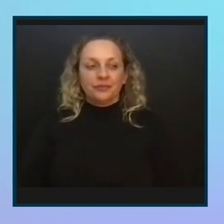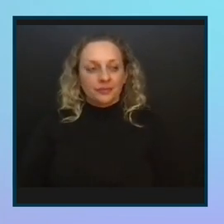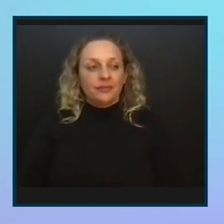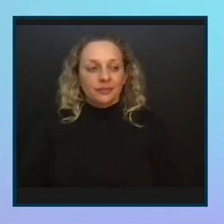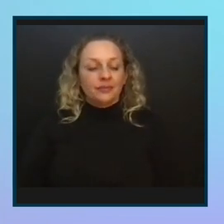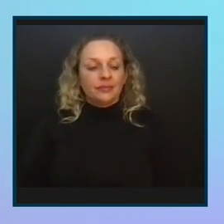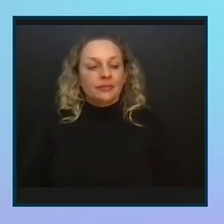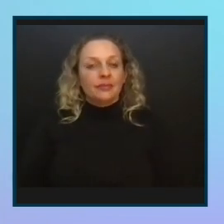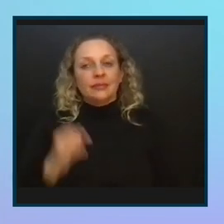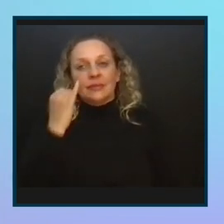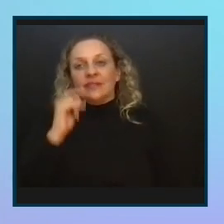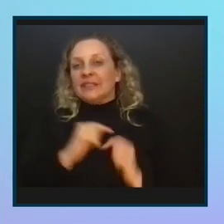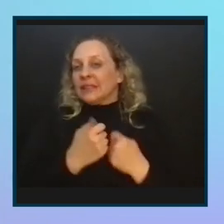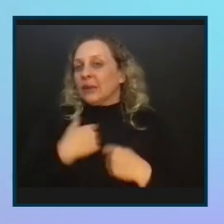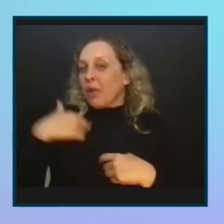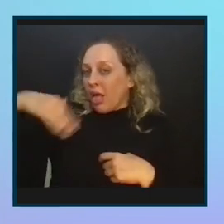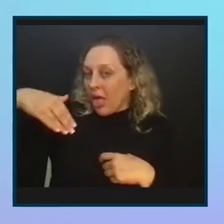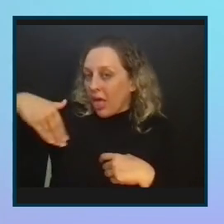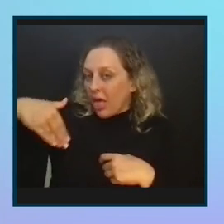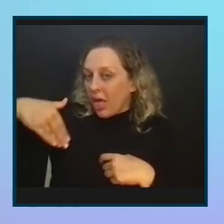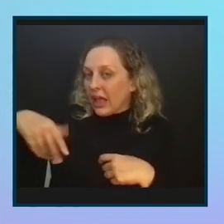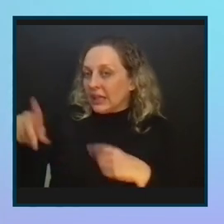For teams that haven't adopted the design system,